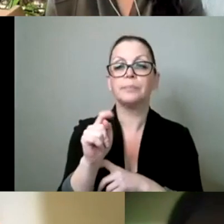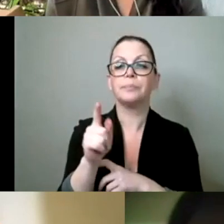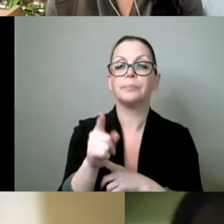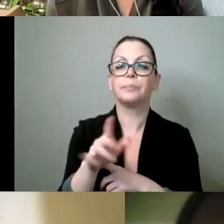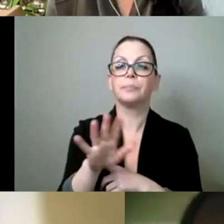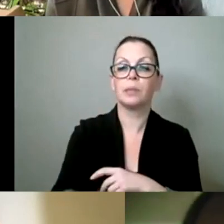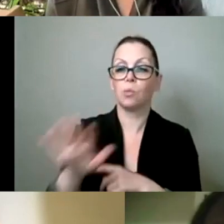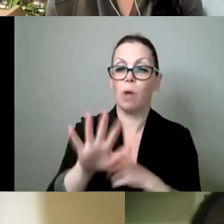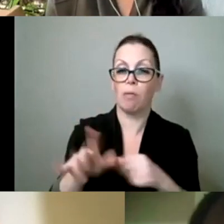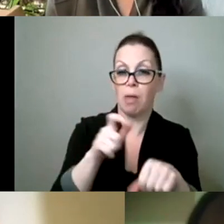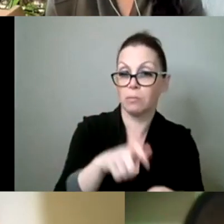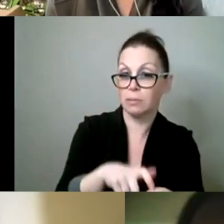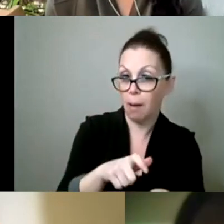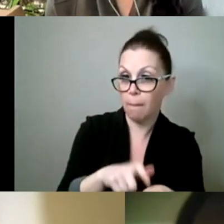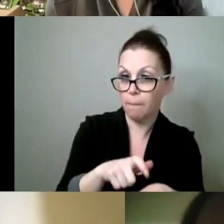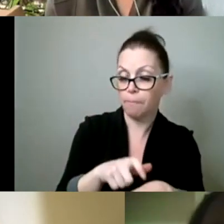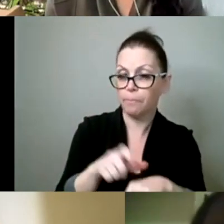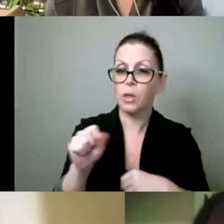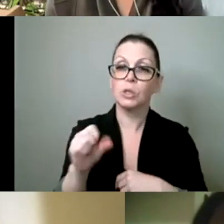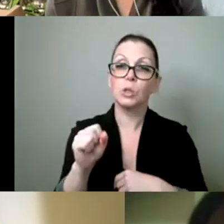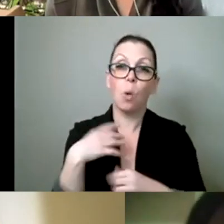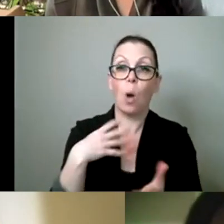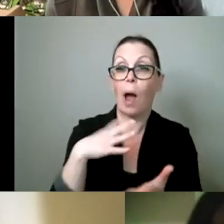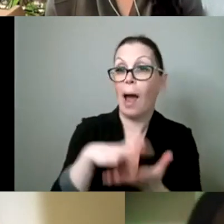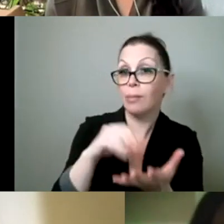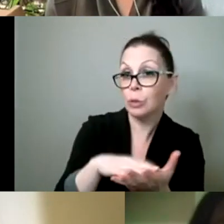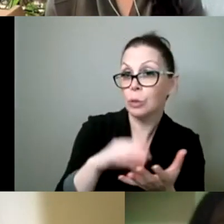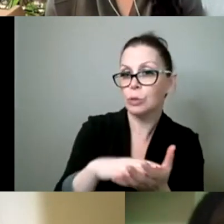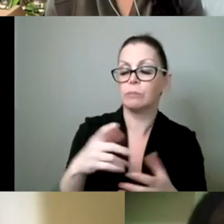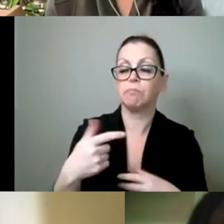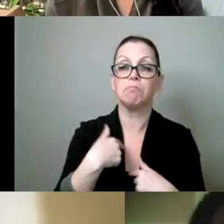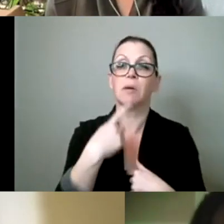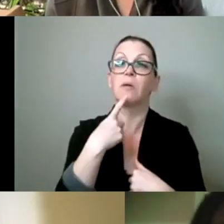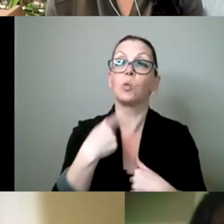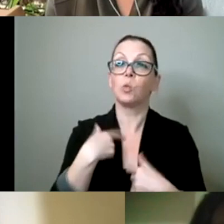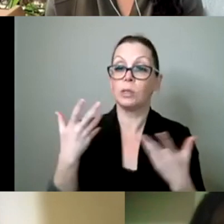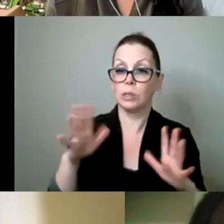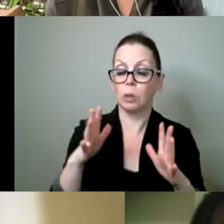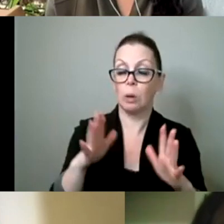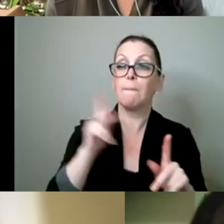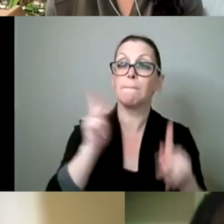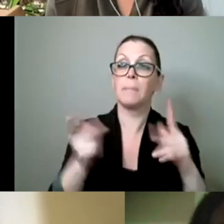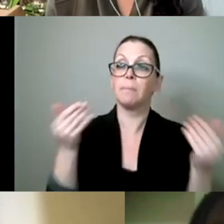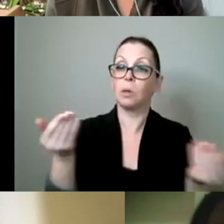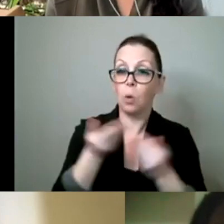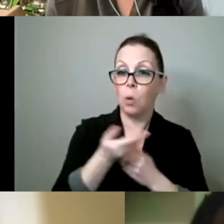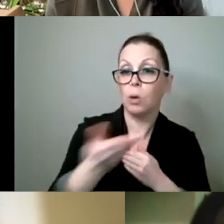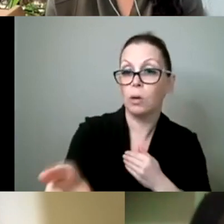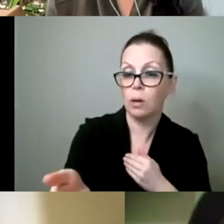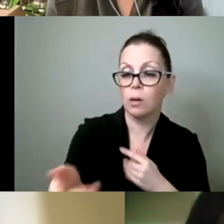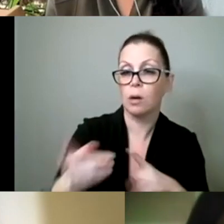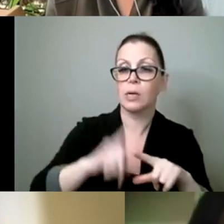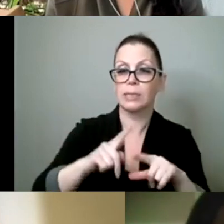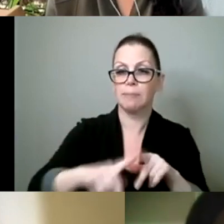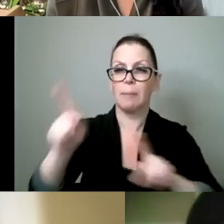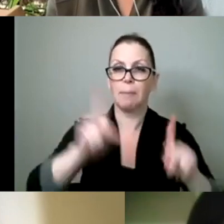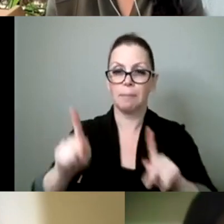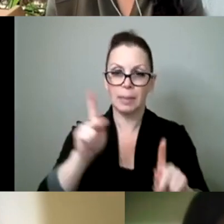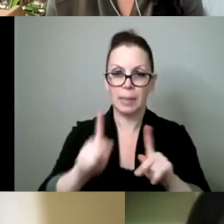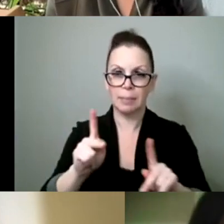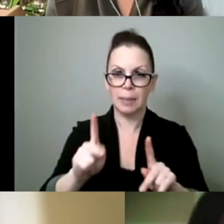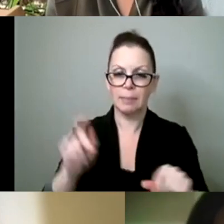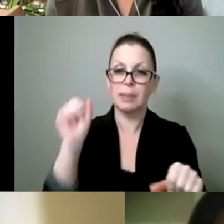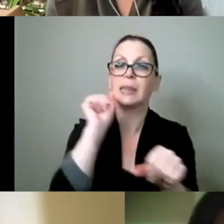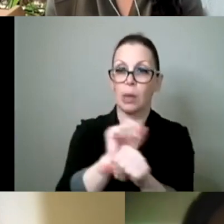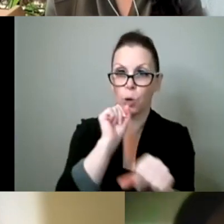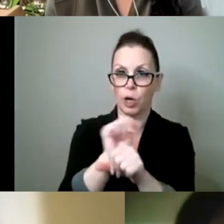I've learned, or that was told to me, that, you know, people hire based on people they already worked